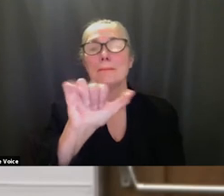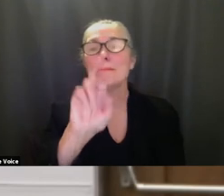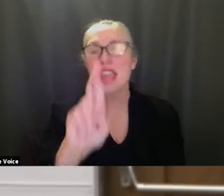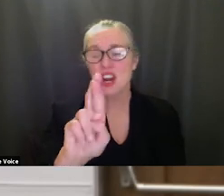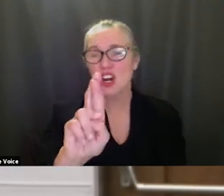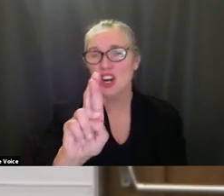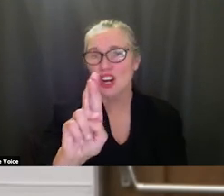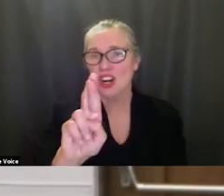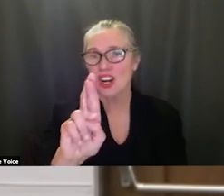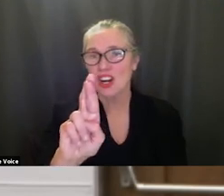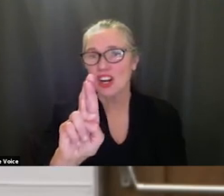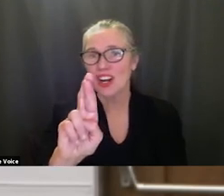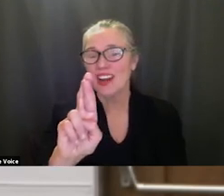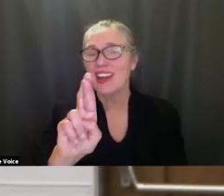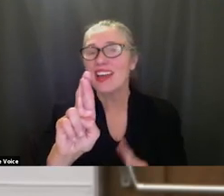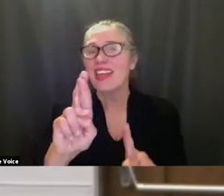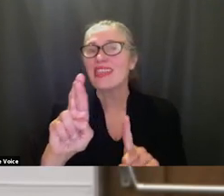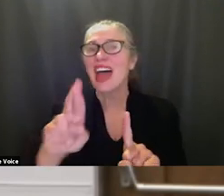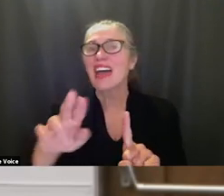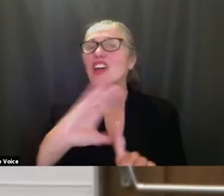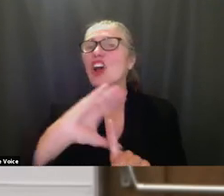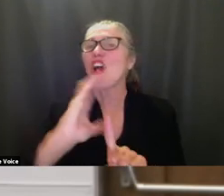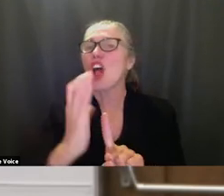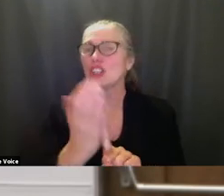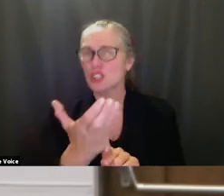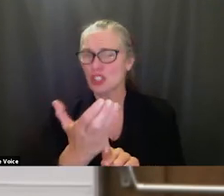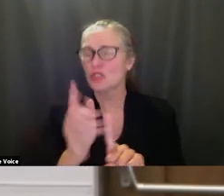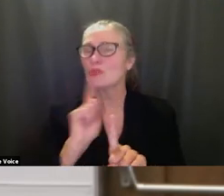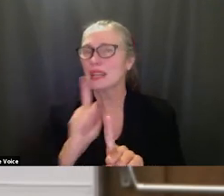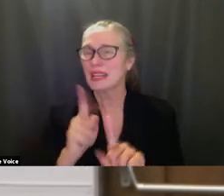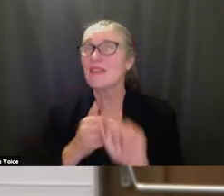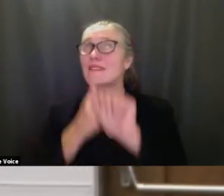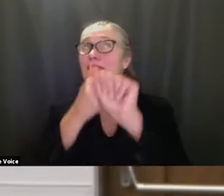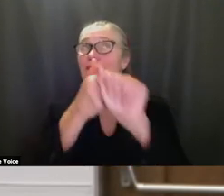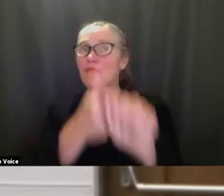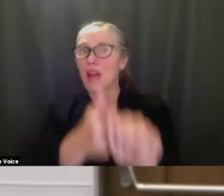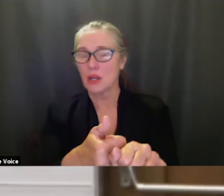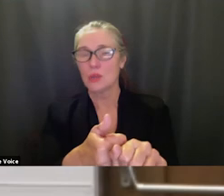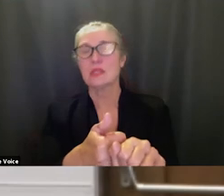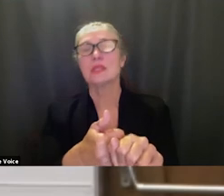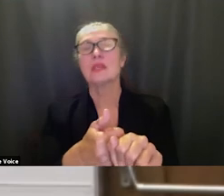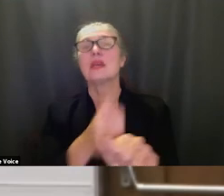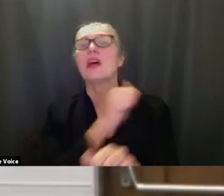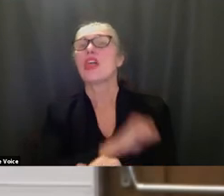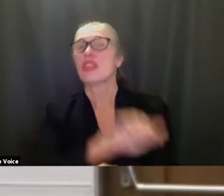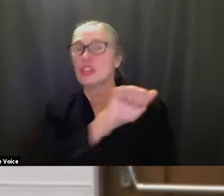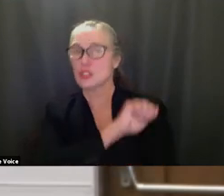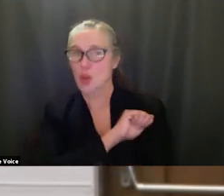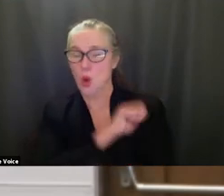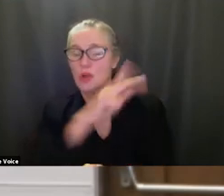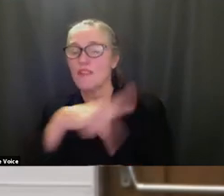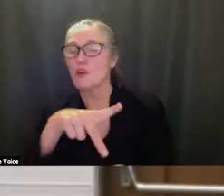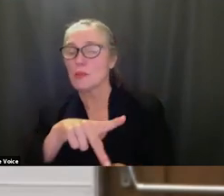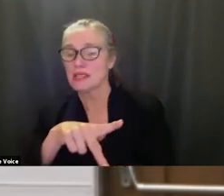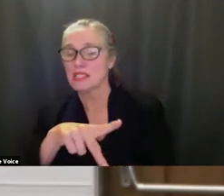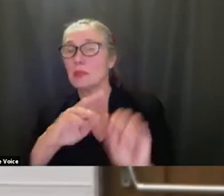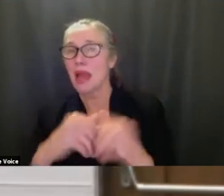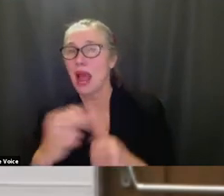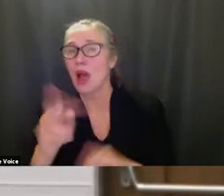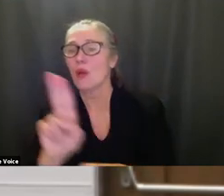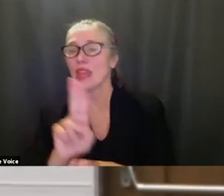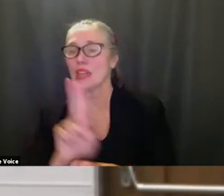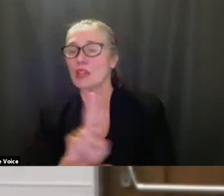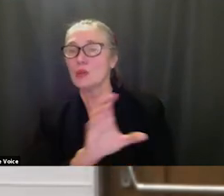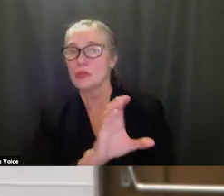culture is impacted by the tone that the principal sets and how they utilize law enforcement on there